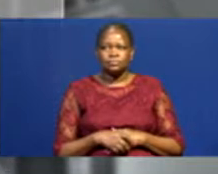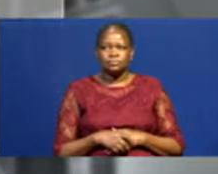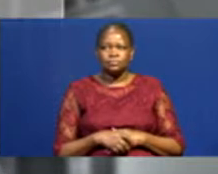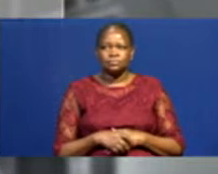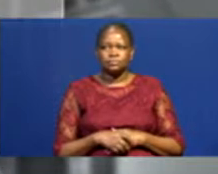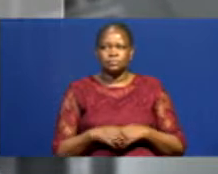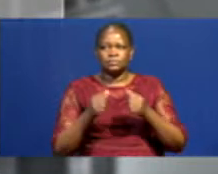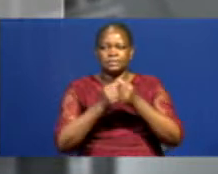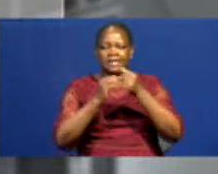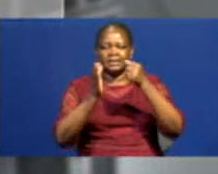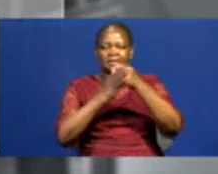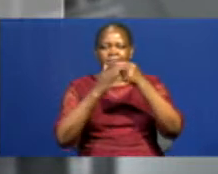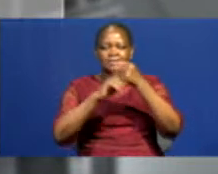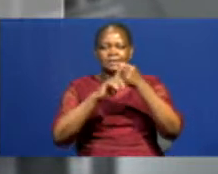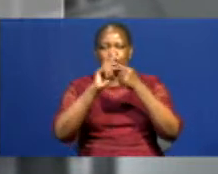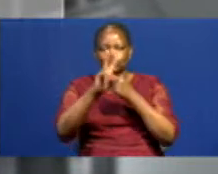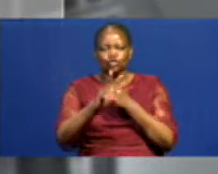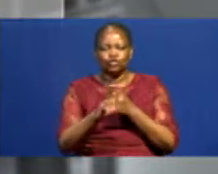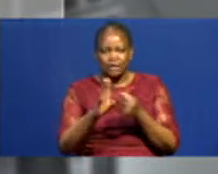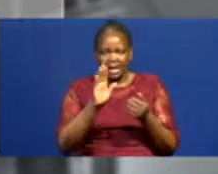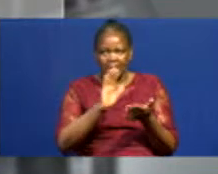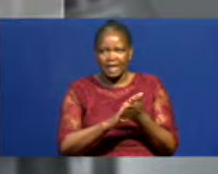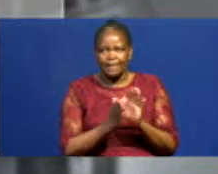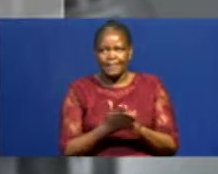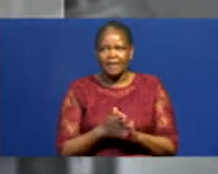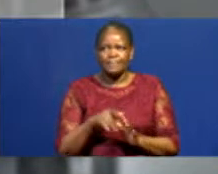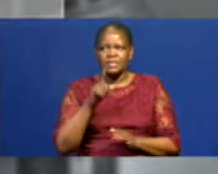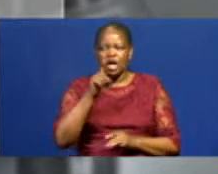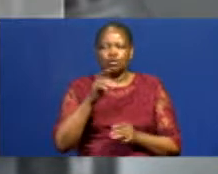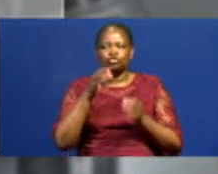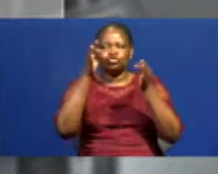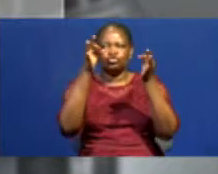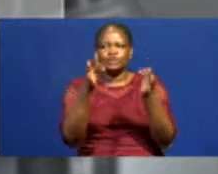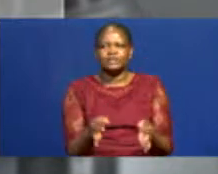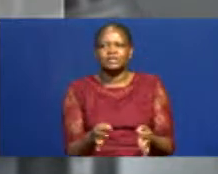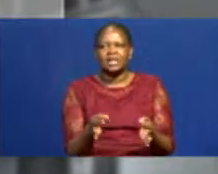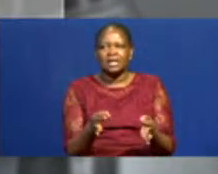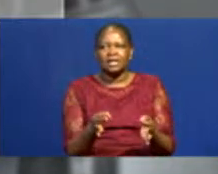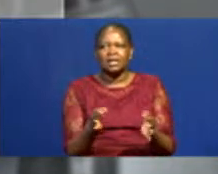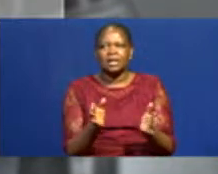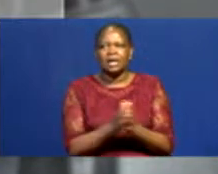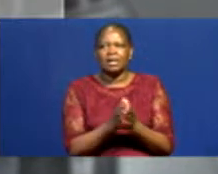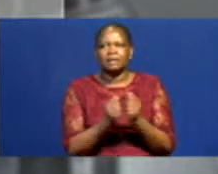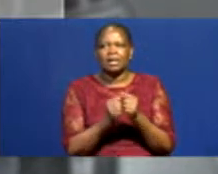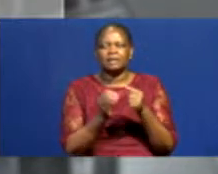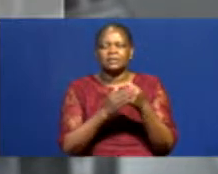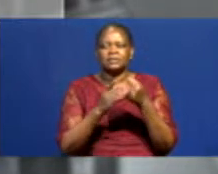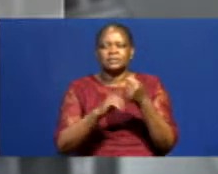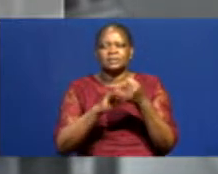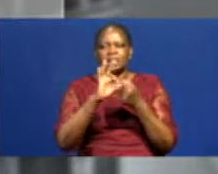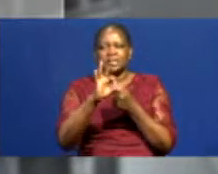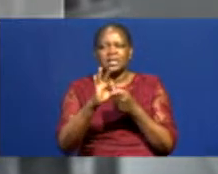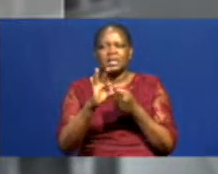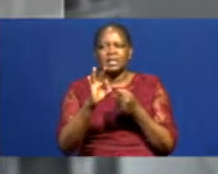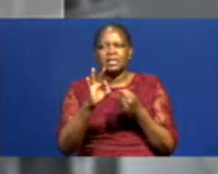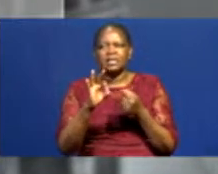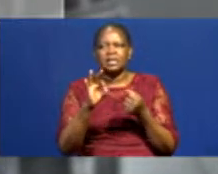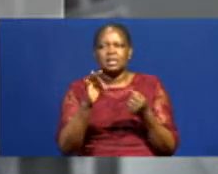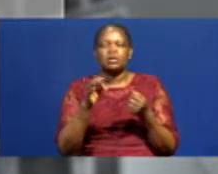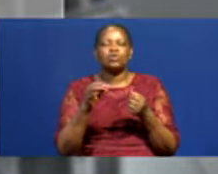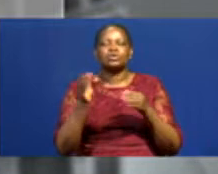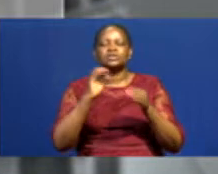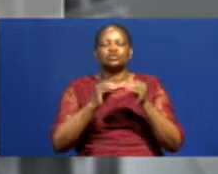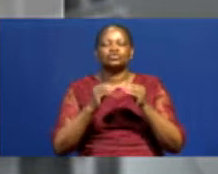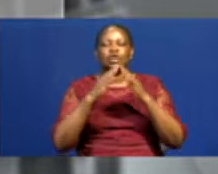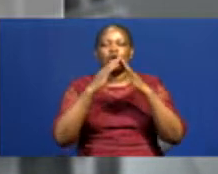In 1962, Murumbi became the KANU treasurer, and in the 1963 elections, he was elected to the House of